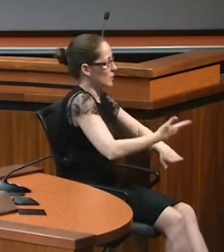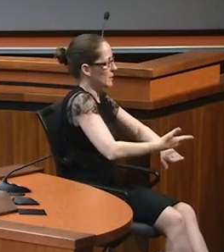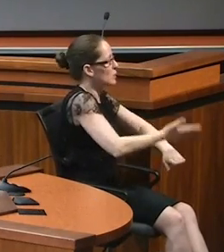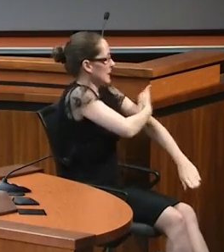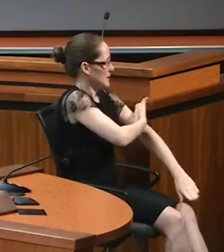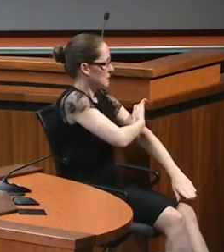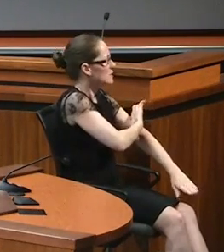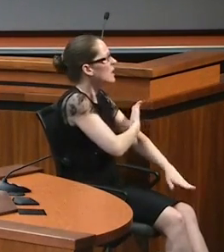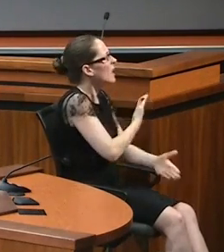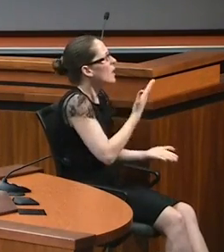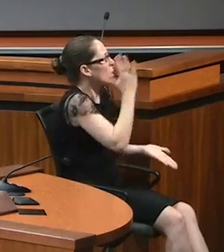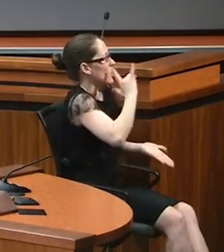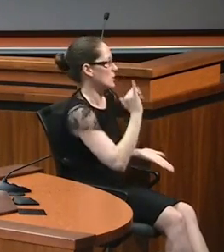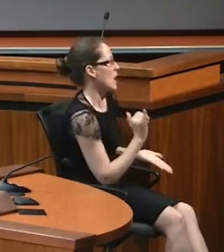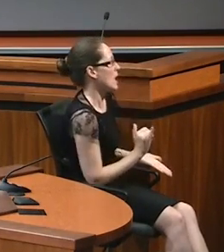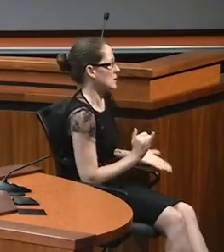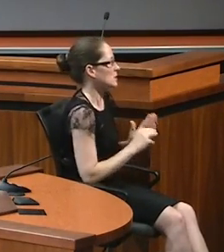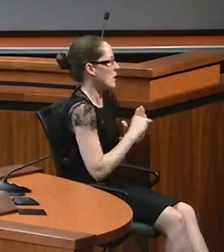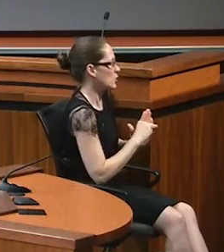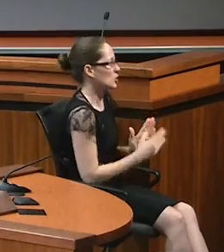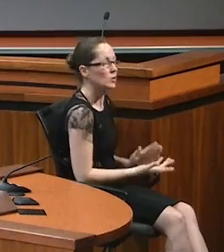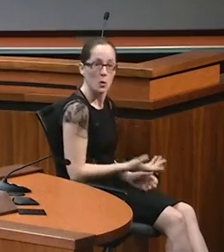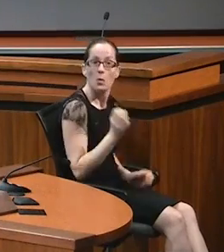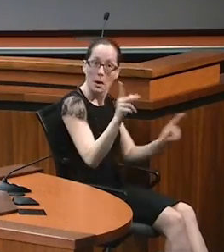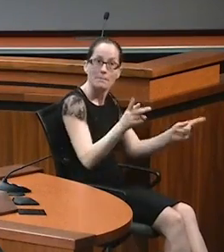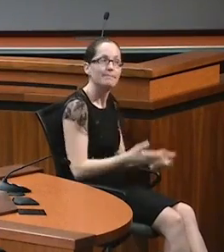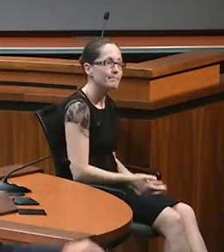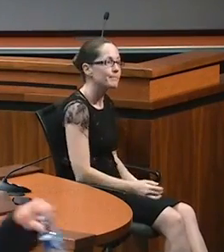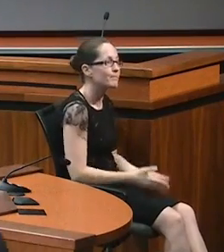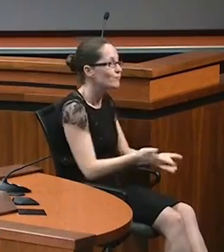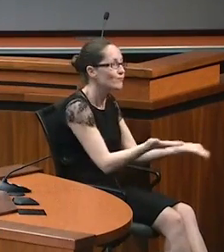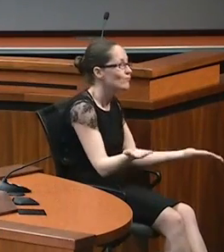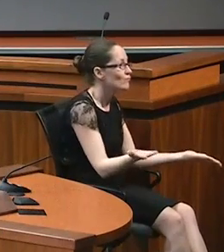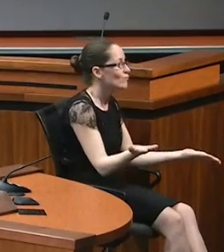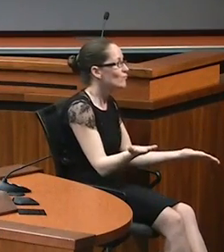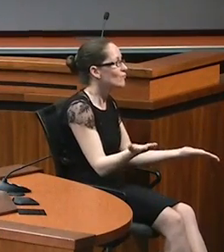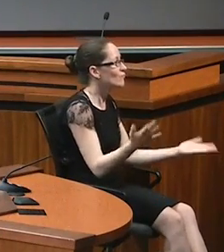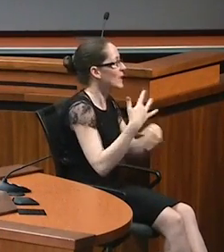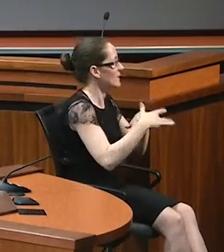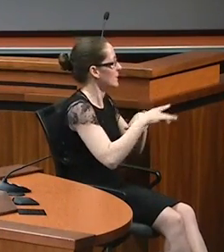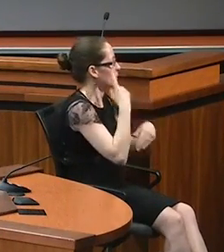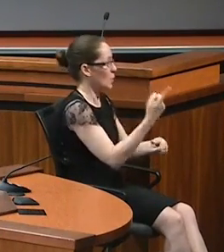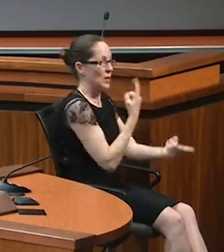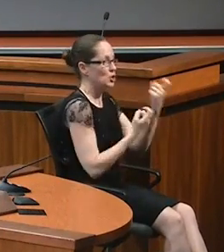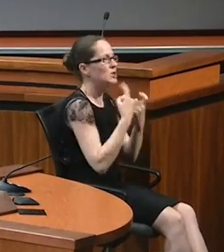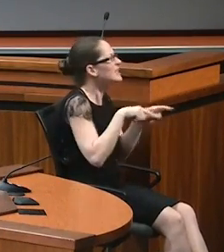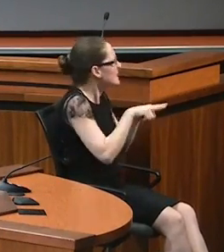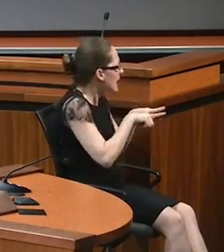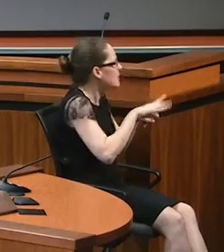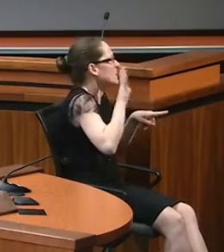in Ellicott City. great. So the floor is open for questions. If you have any, please, we'll follow the same process as